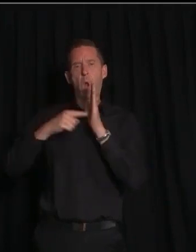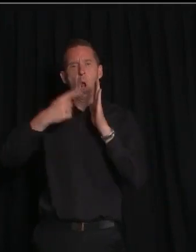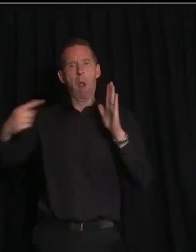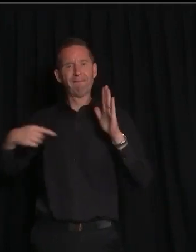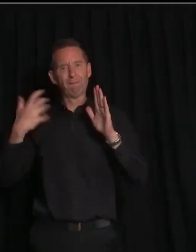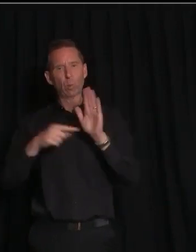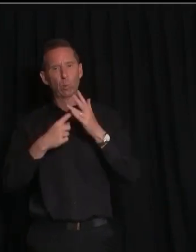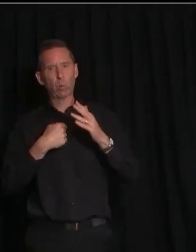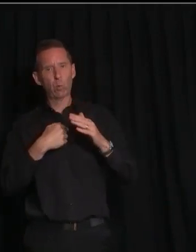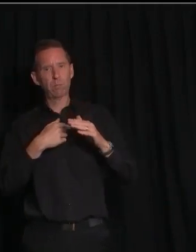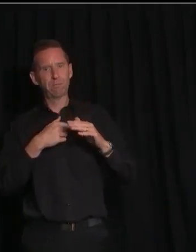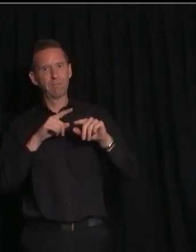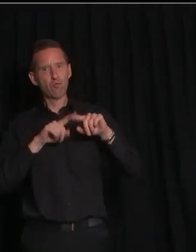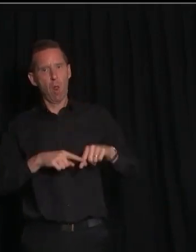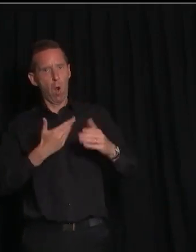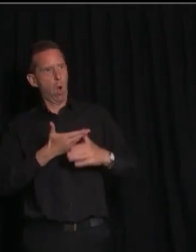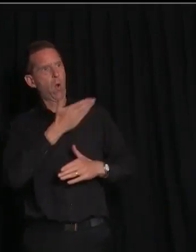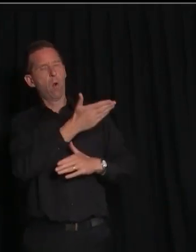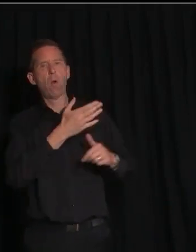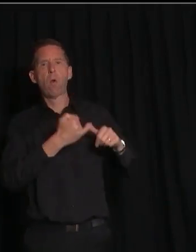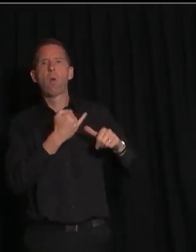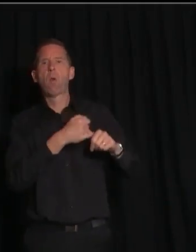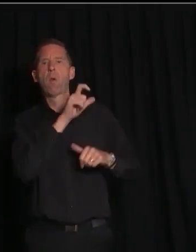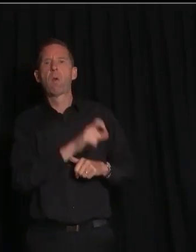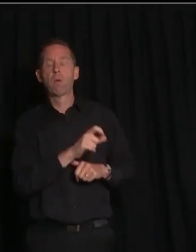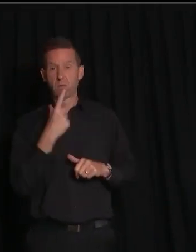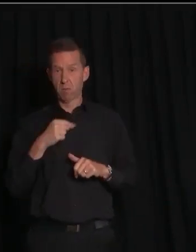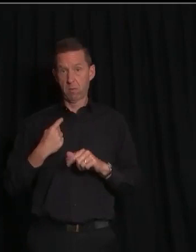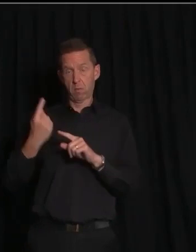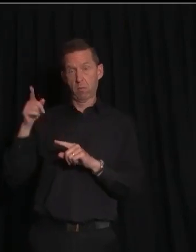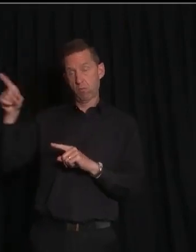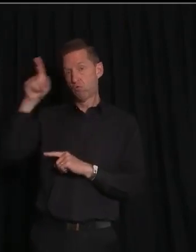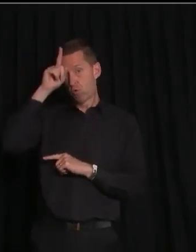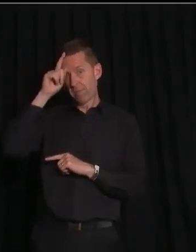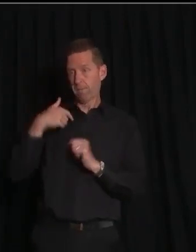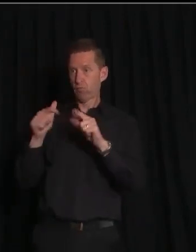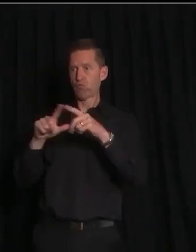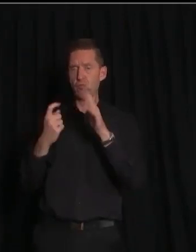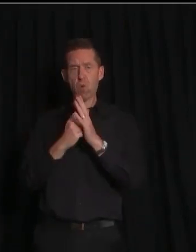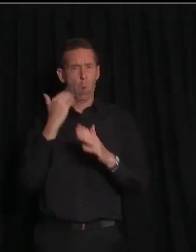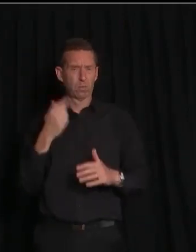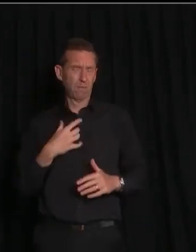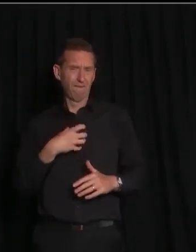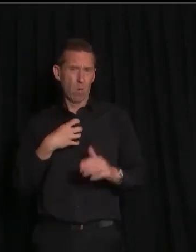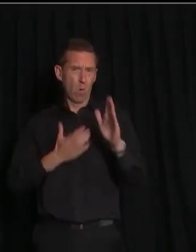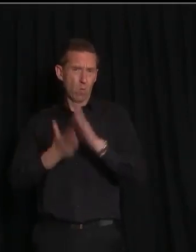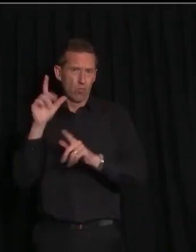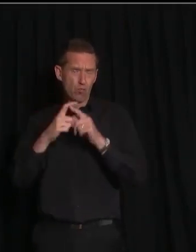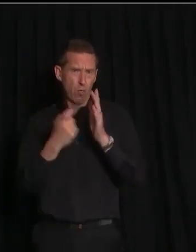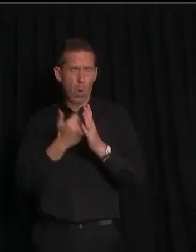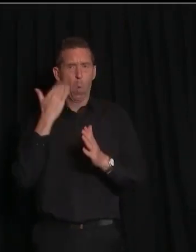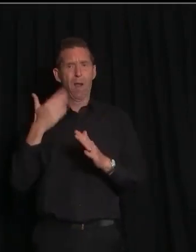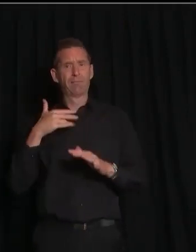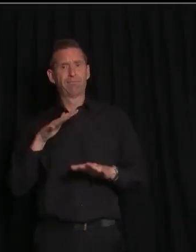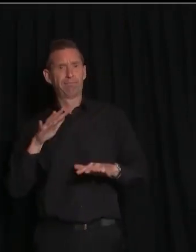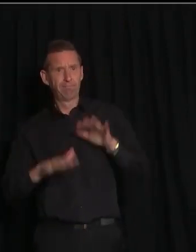after I moved to Germany, I went to see a doctor, and for me it's always horribly scary. I'm always freaking out. I'm